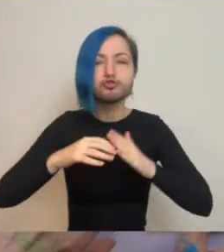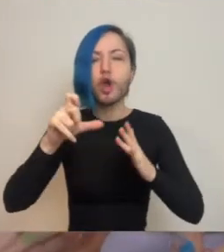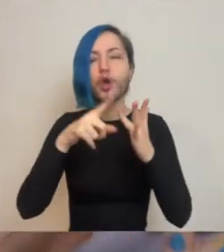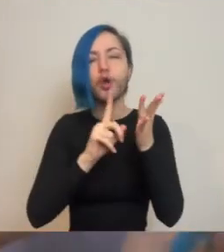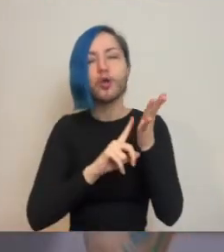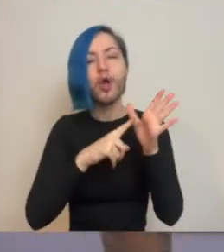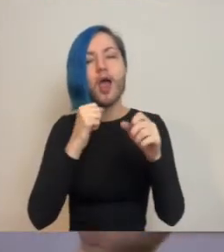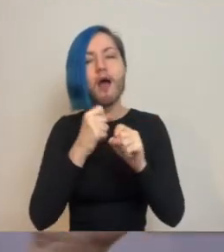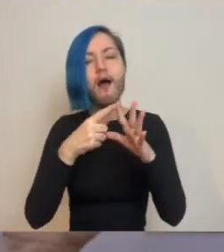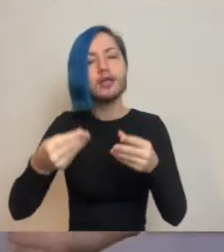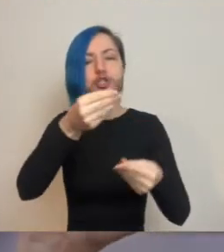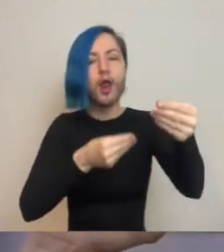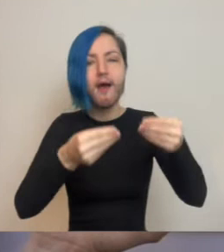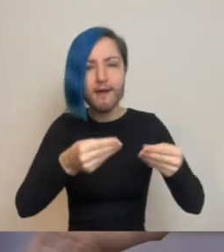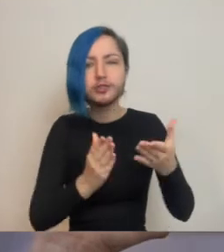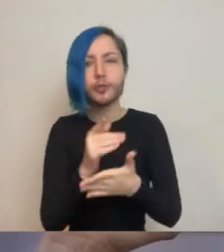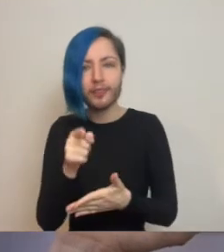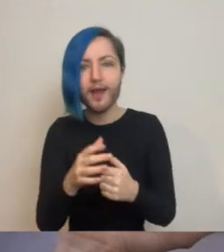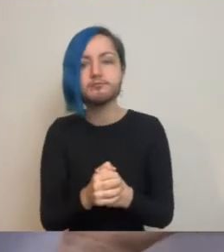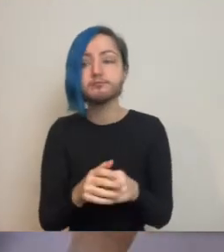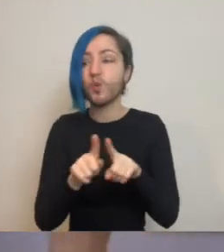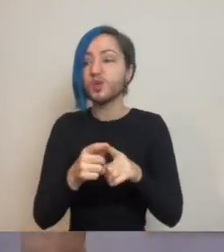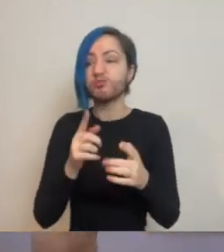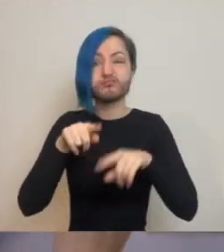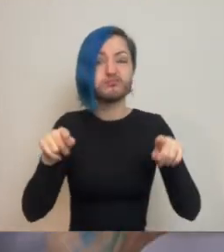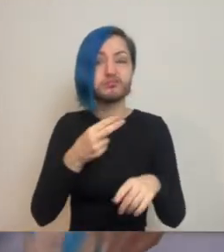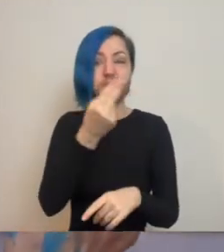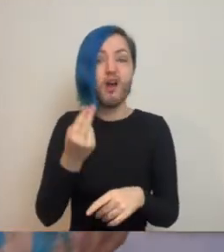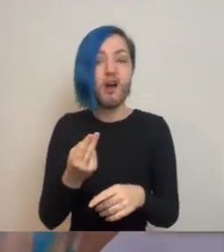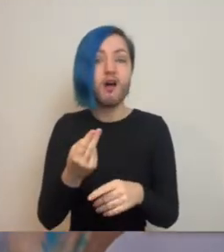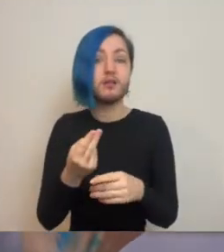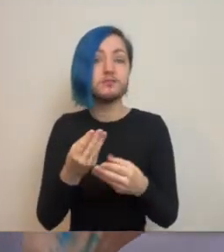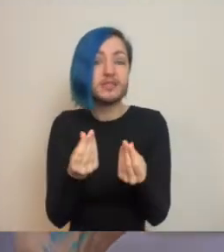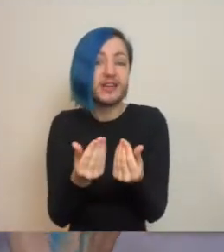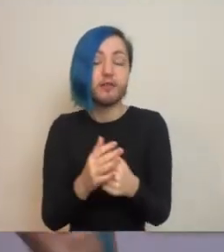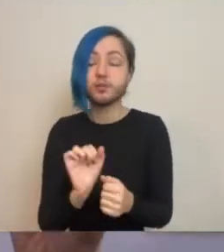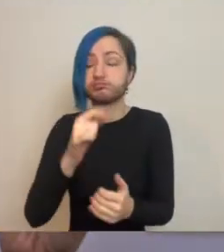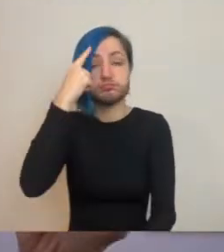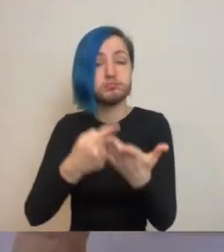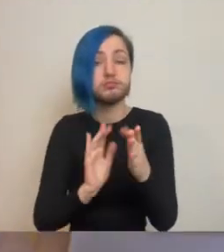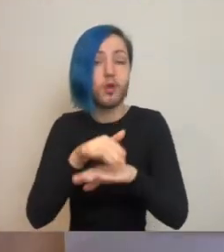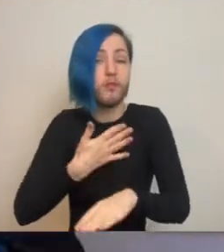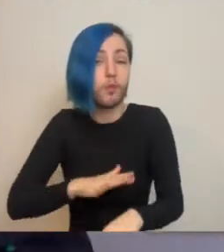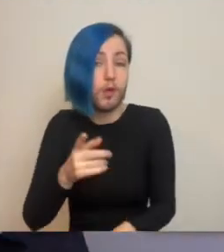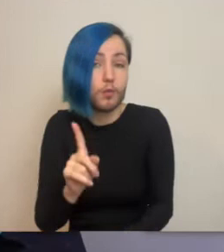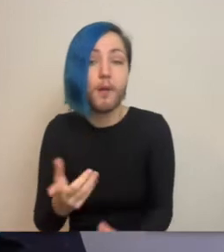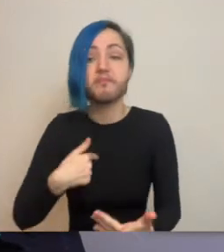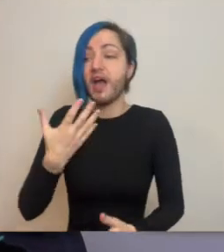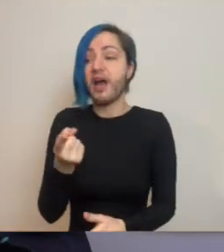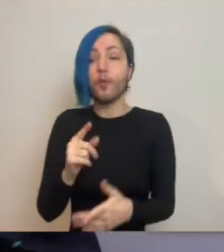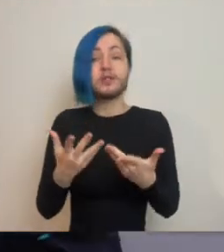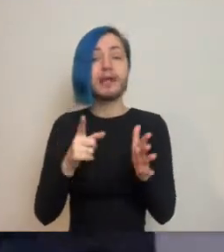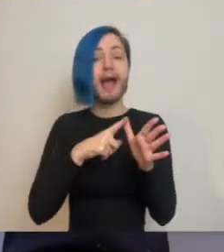together. I've also got a range of art materials. What you want to work with is really up to you. But what I've got today is I've got some